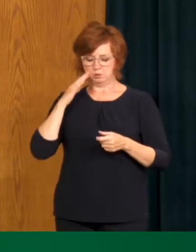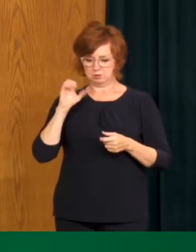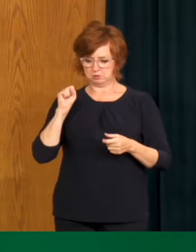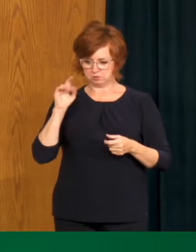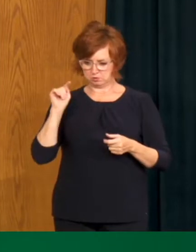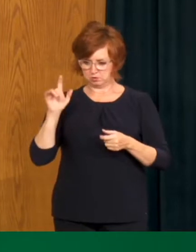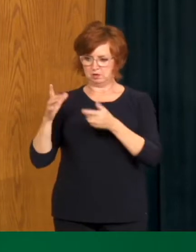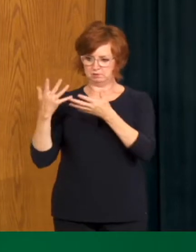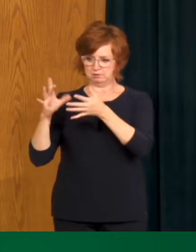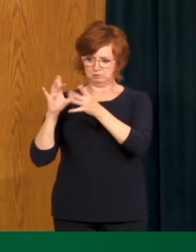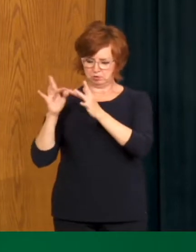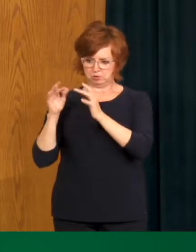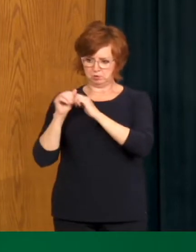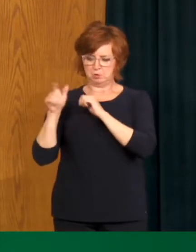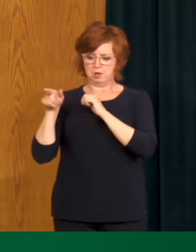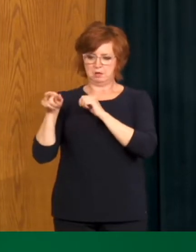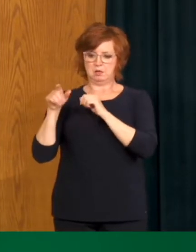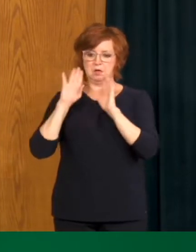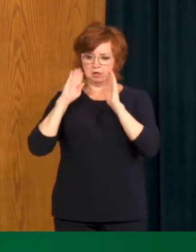in the area.